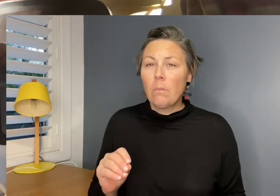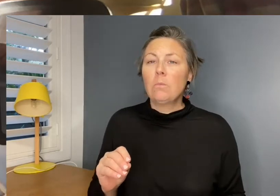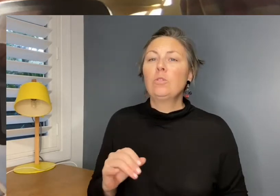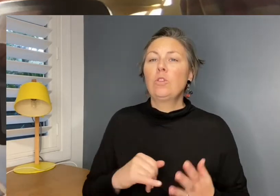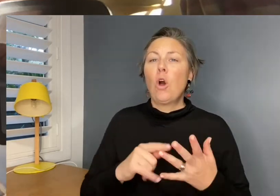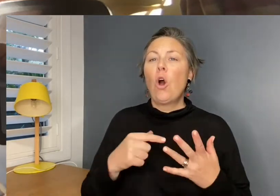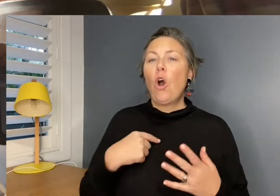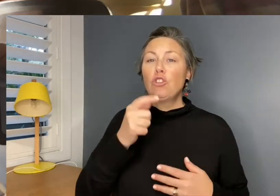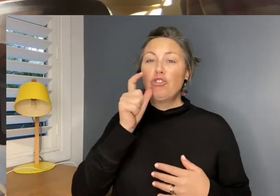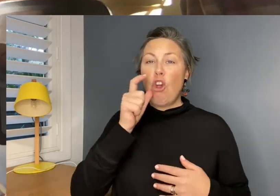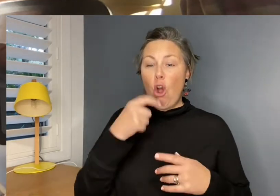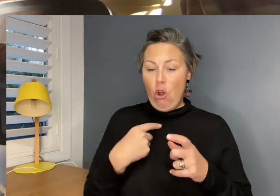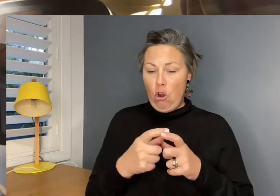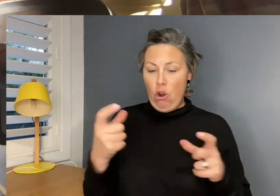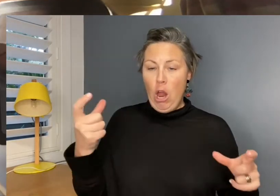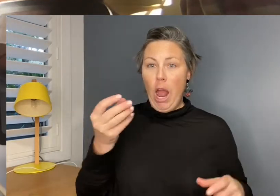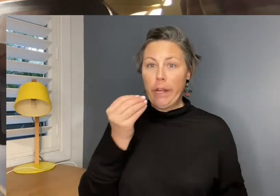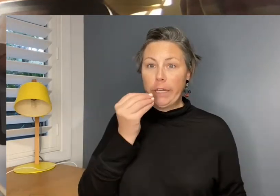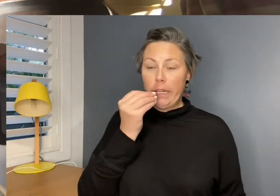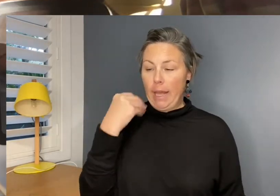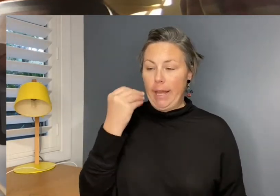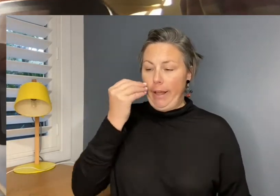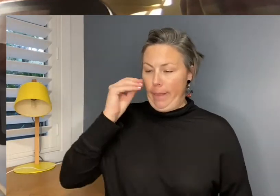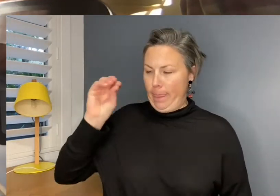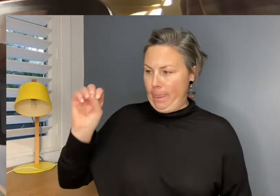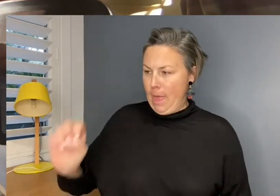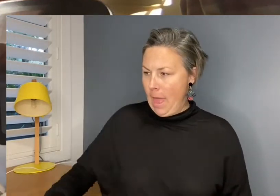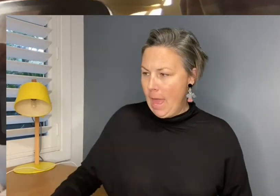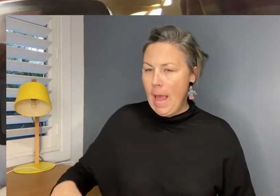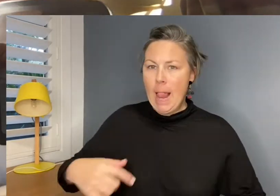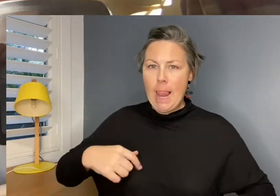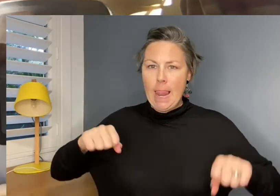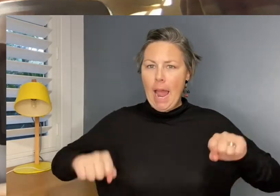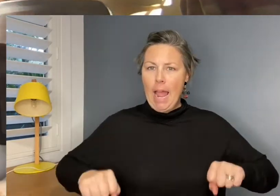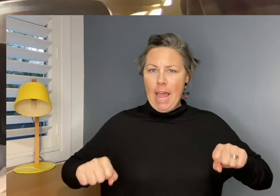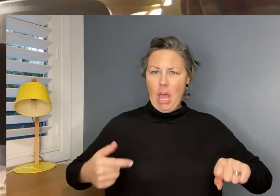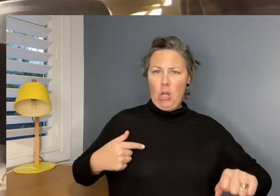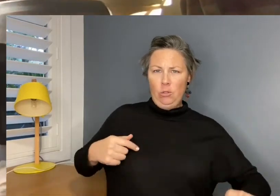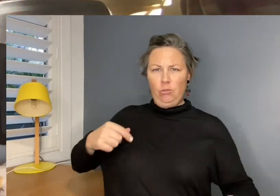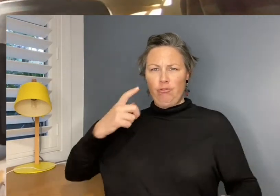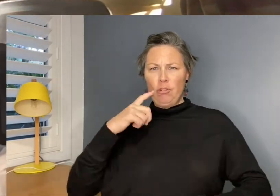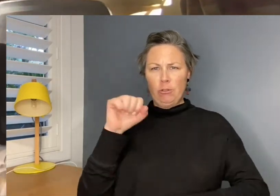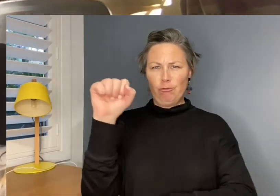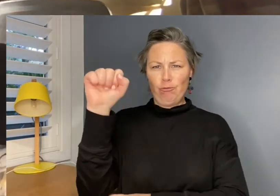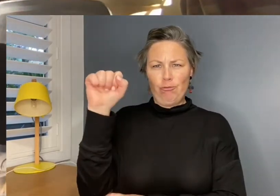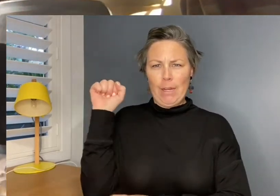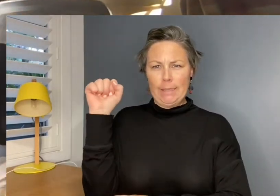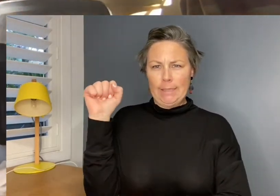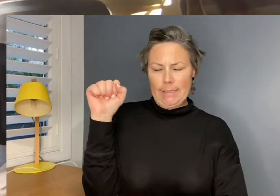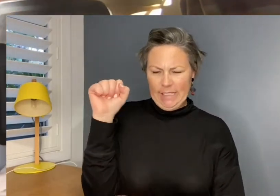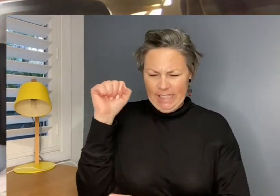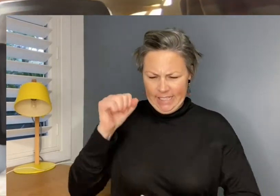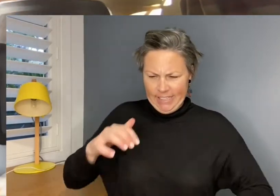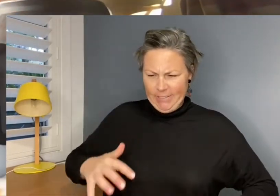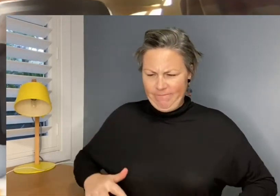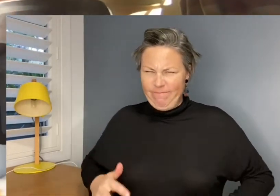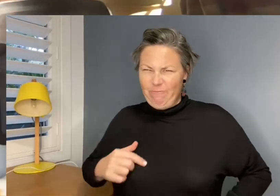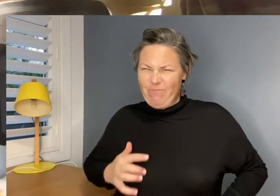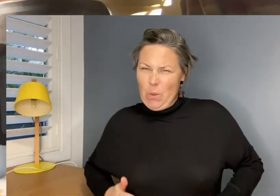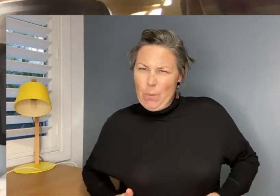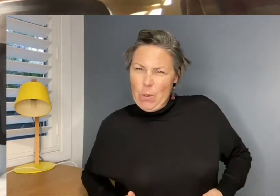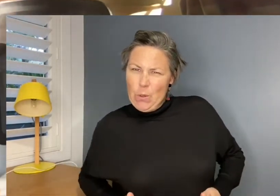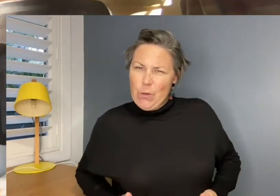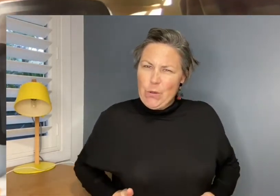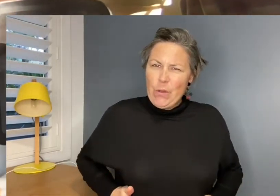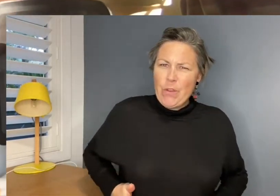I sort of put down my block of chocolate for a minute, sat up straight on the couch, tried to figure out like what was going